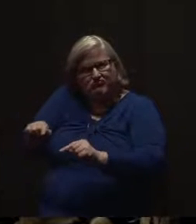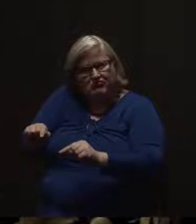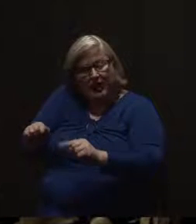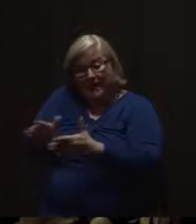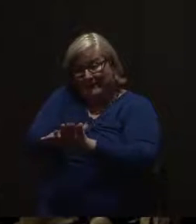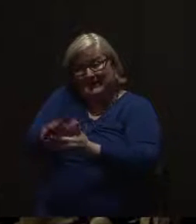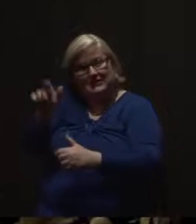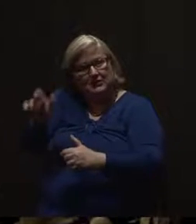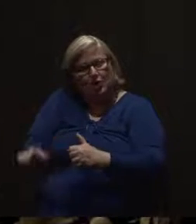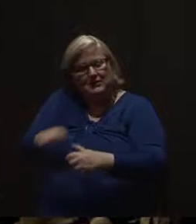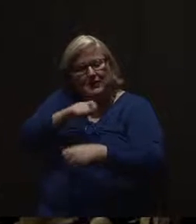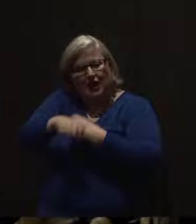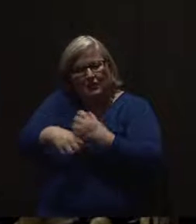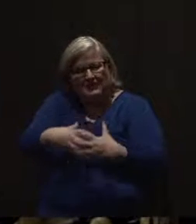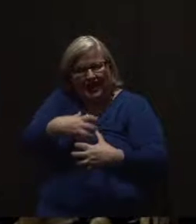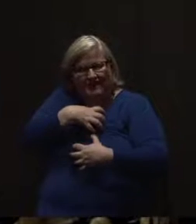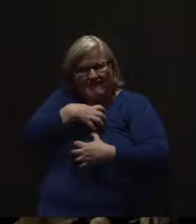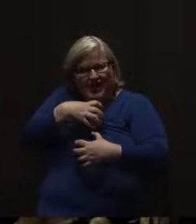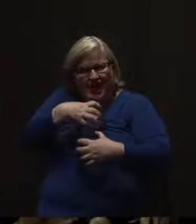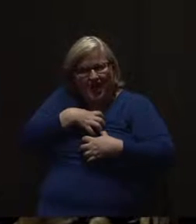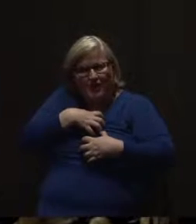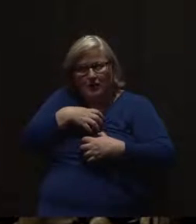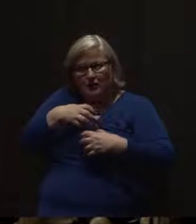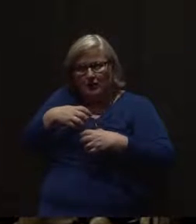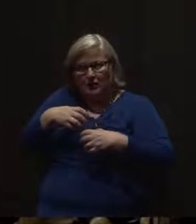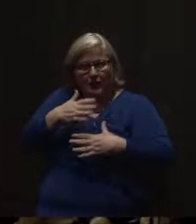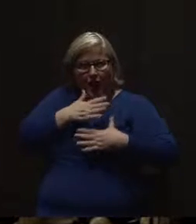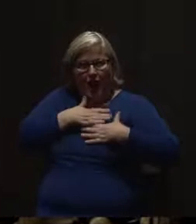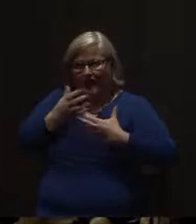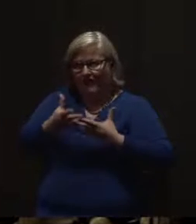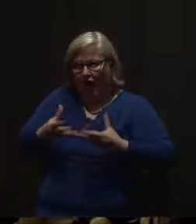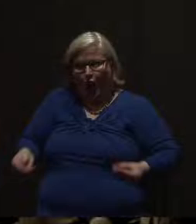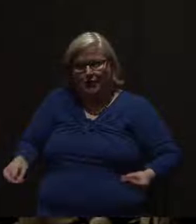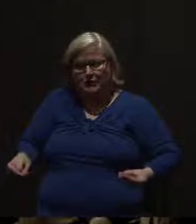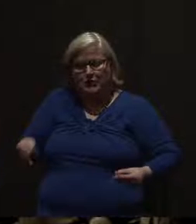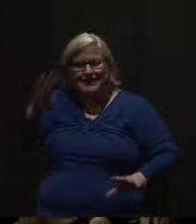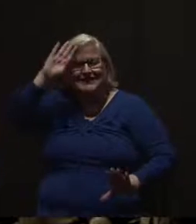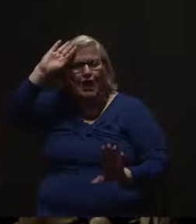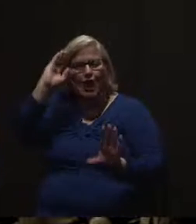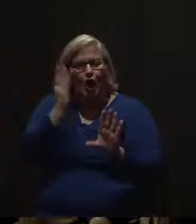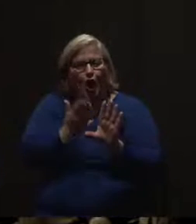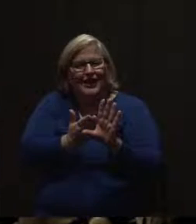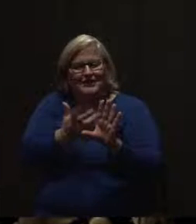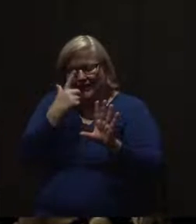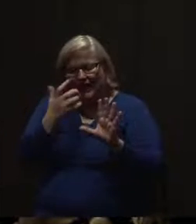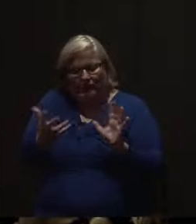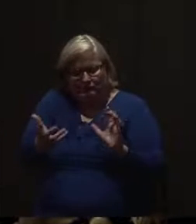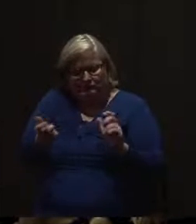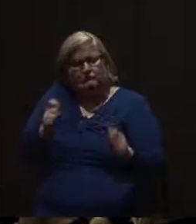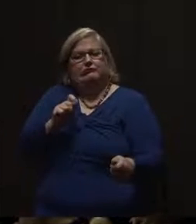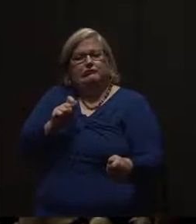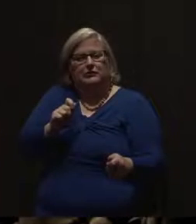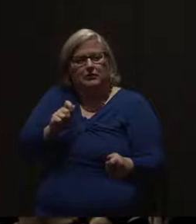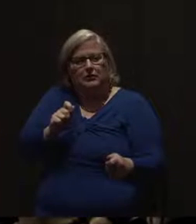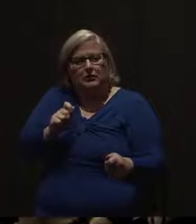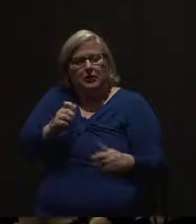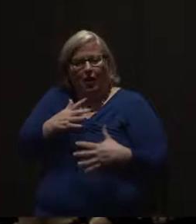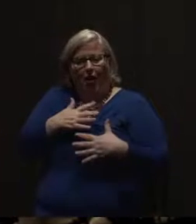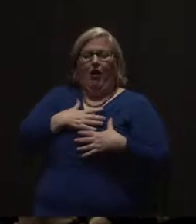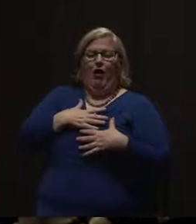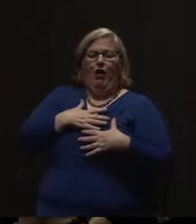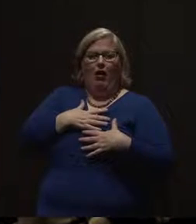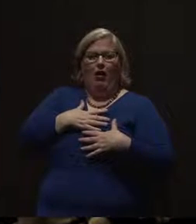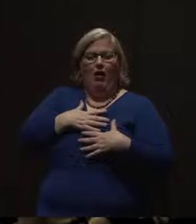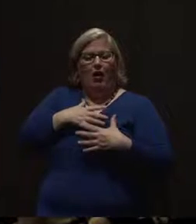love is enough to cripple people psychologically and physically. And the writer and philosopher